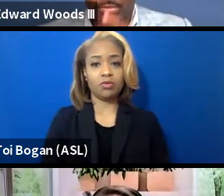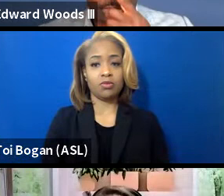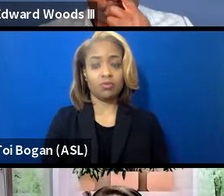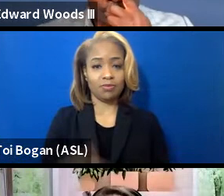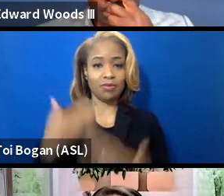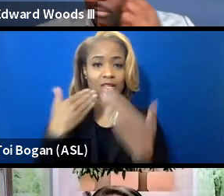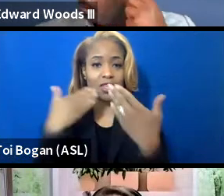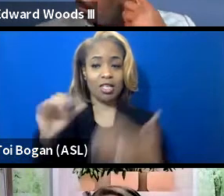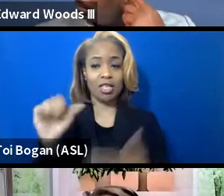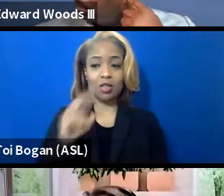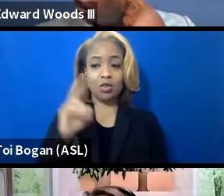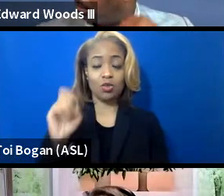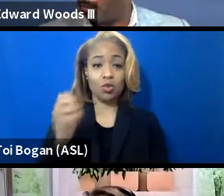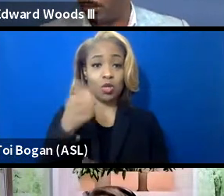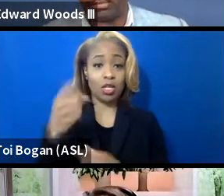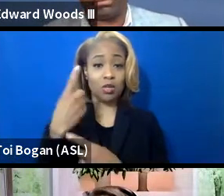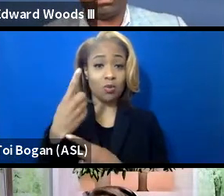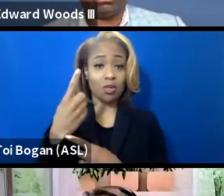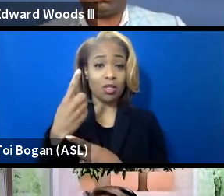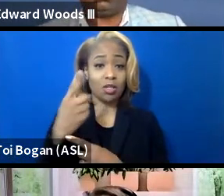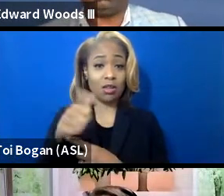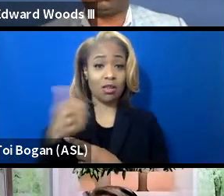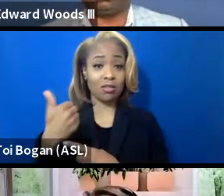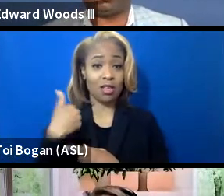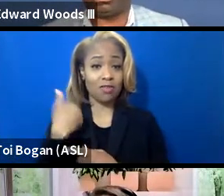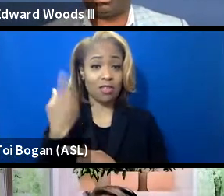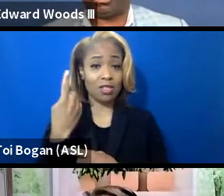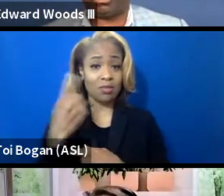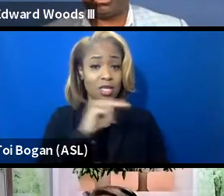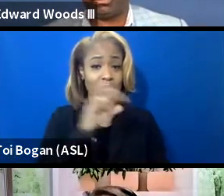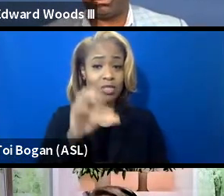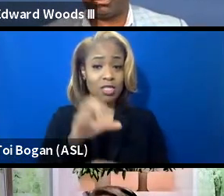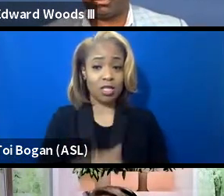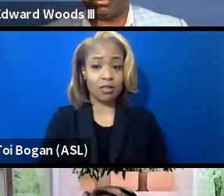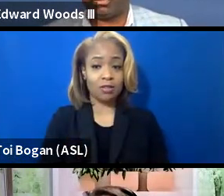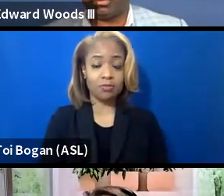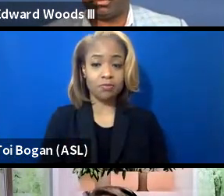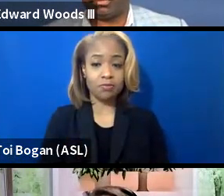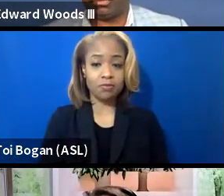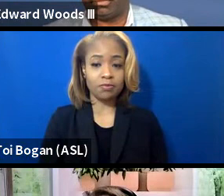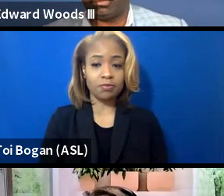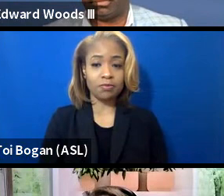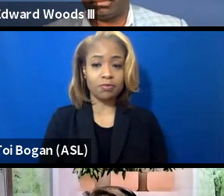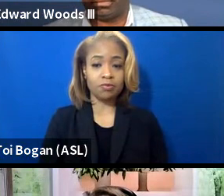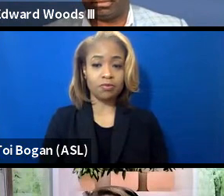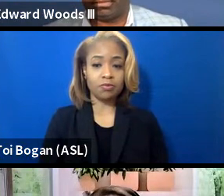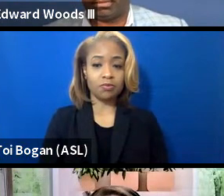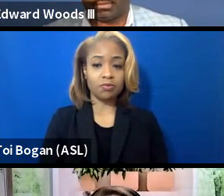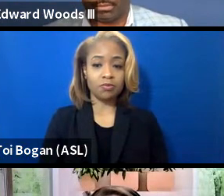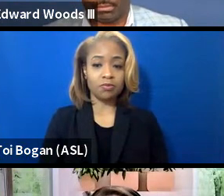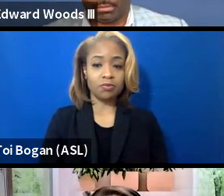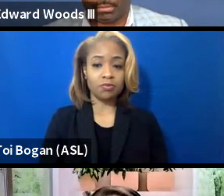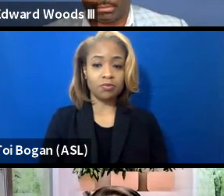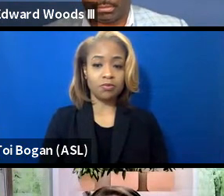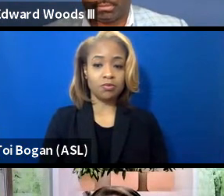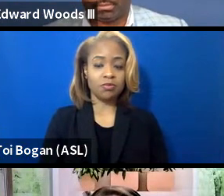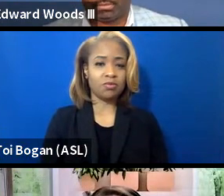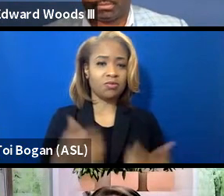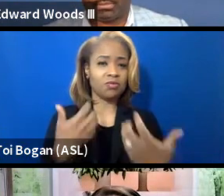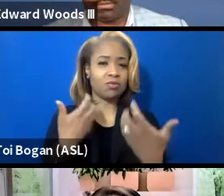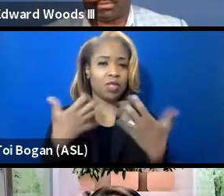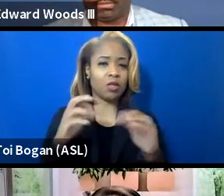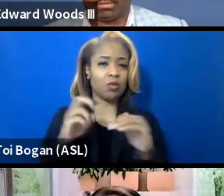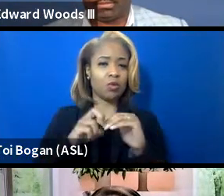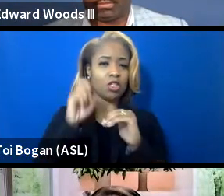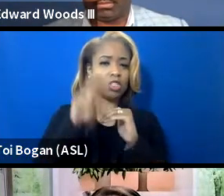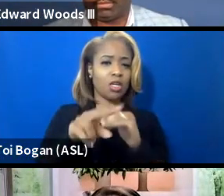Thank you, Sue. Anyone else have something? MC, go ahead. I'm wondering, I don't want to get too far ahead of us, but